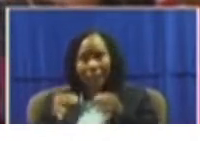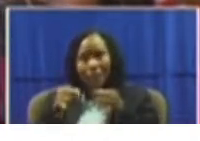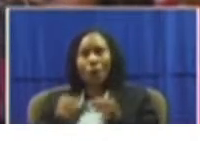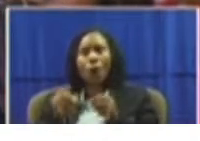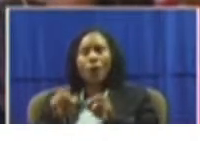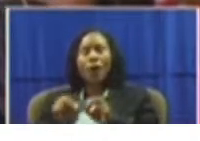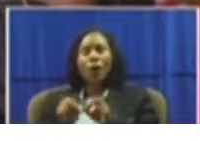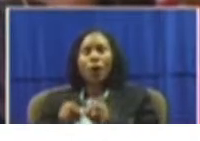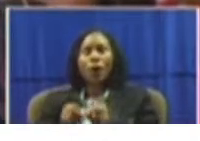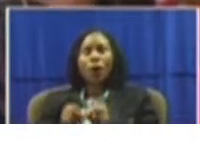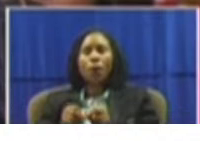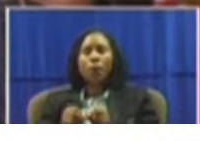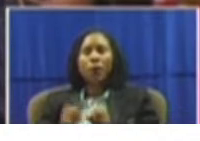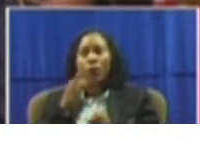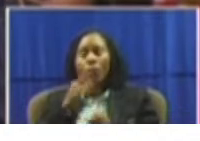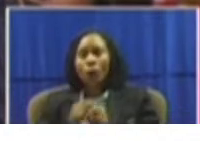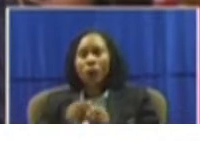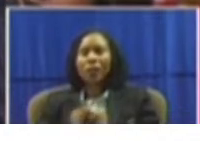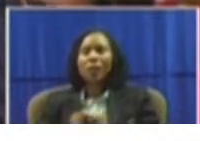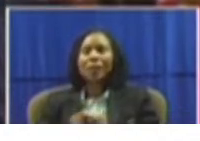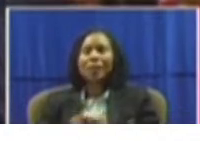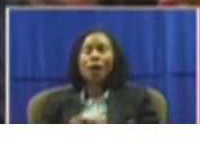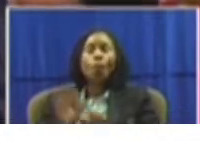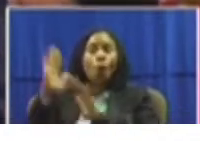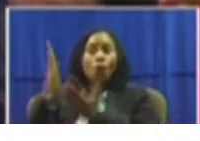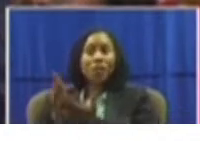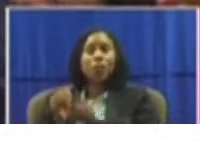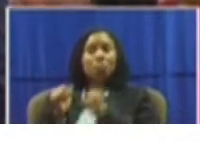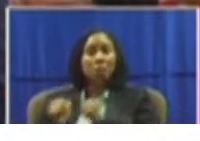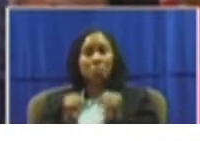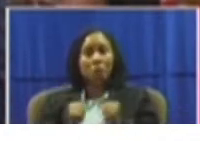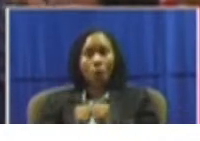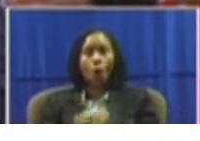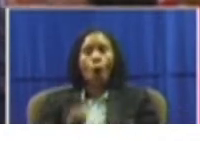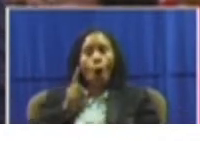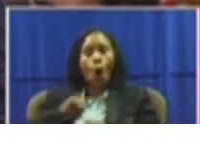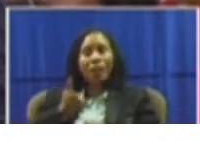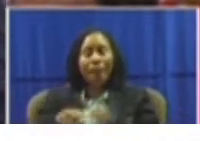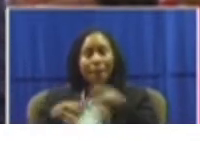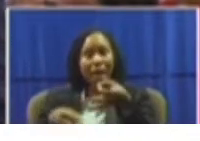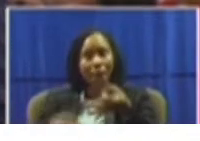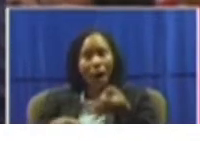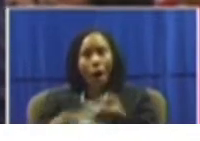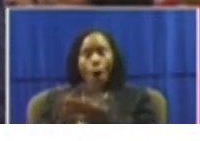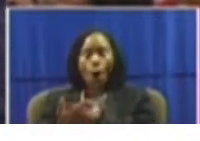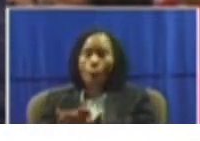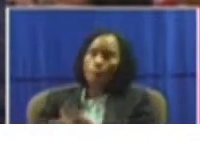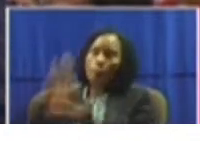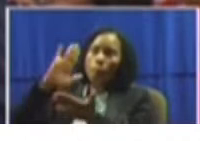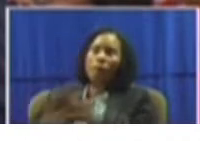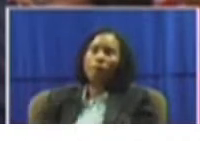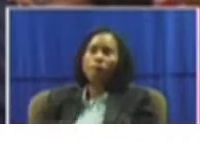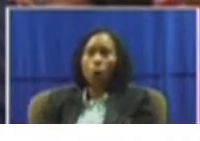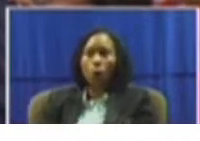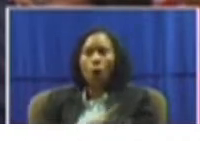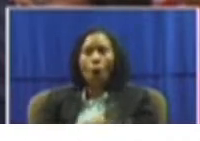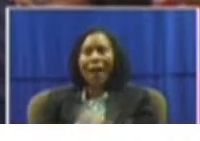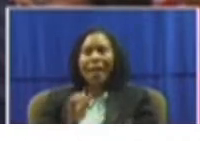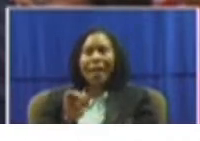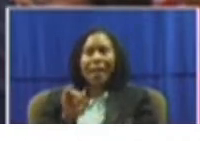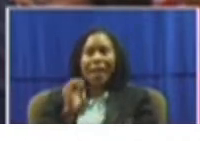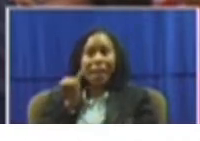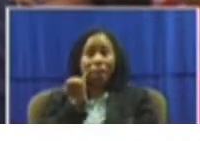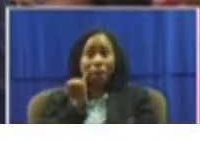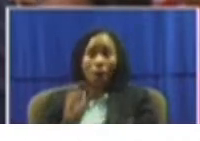the order should remain on the order paper or be expunged completely Because if it remains on the order paper, it